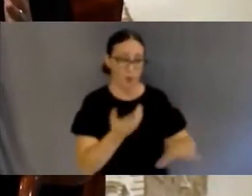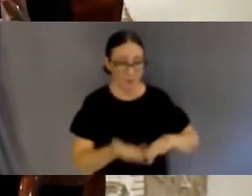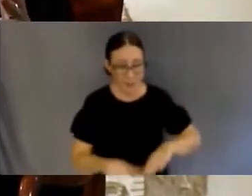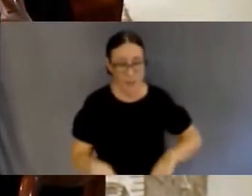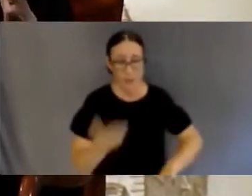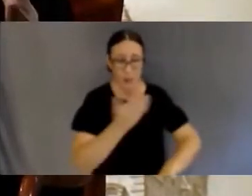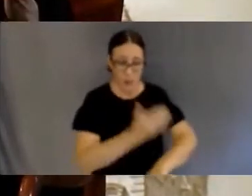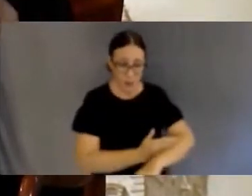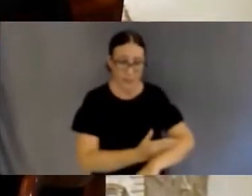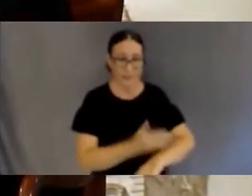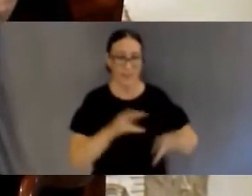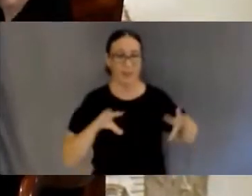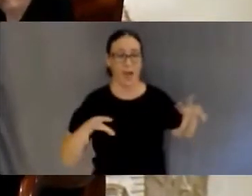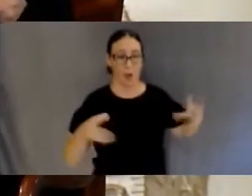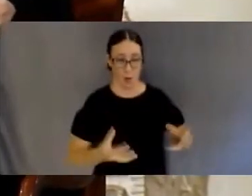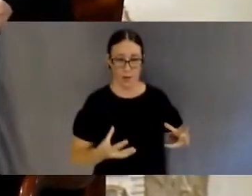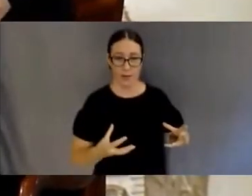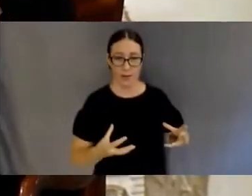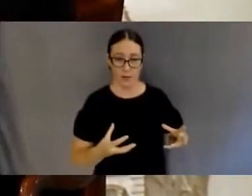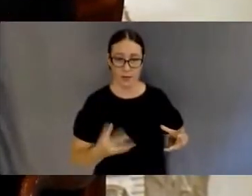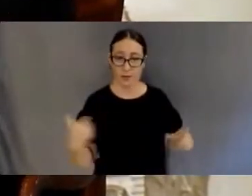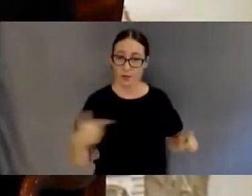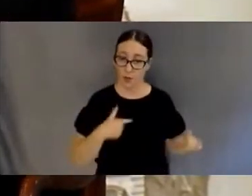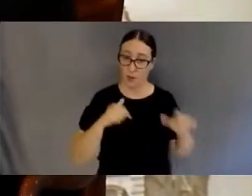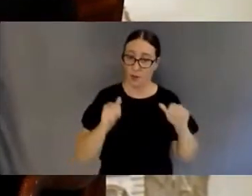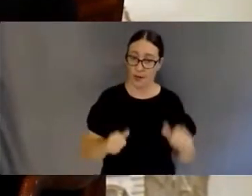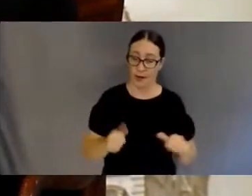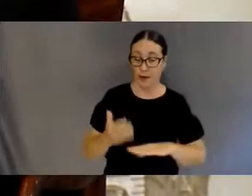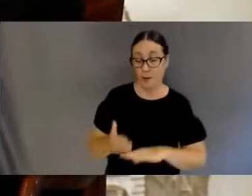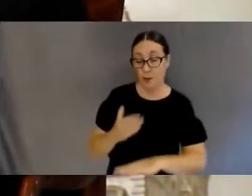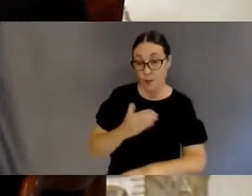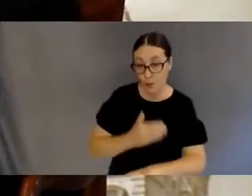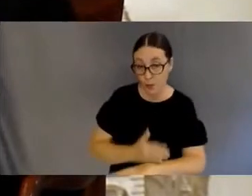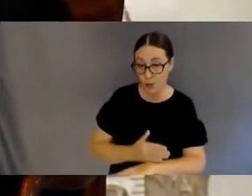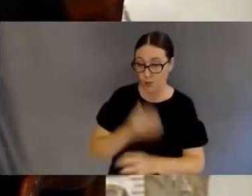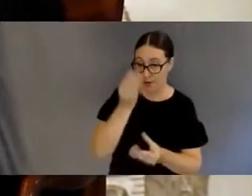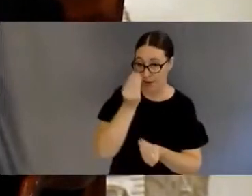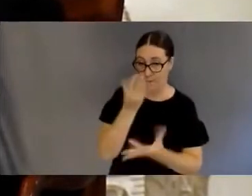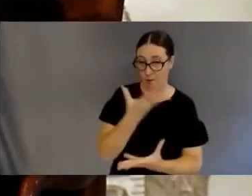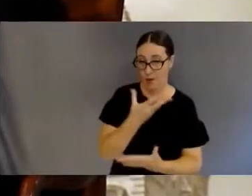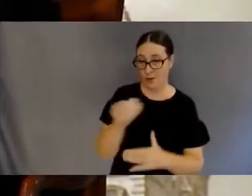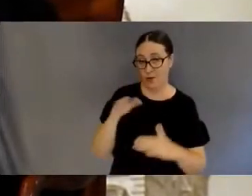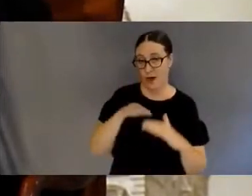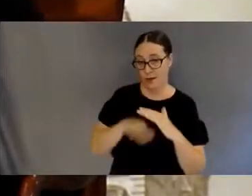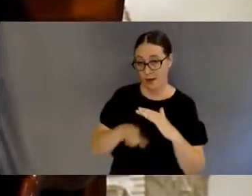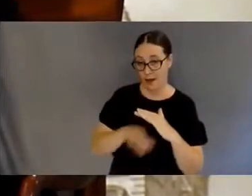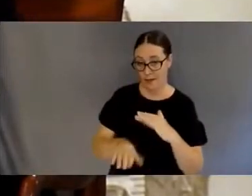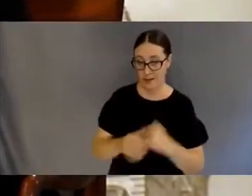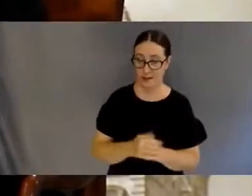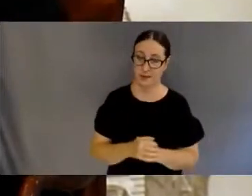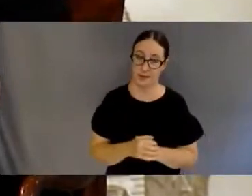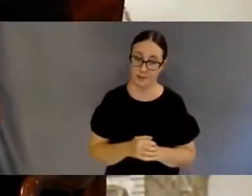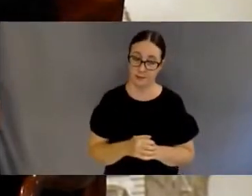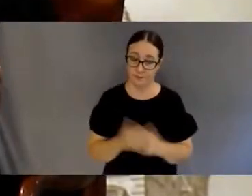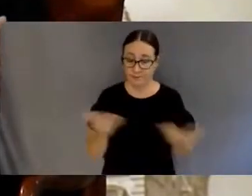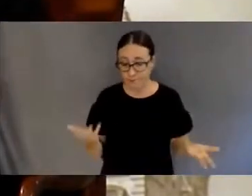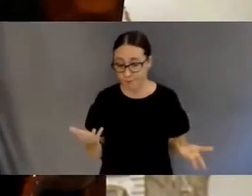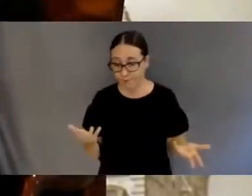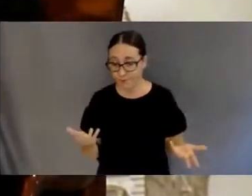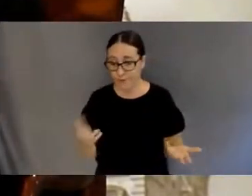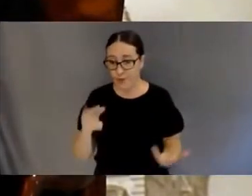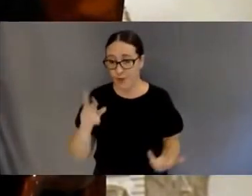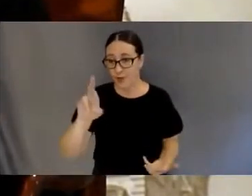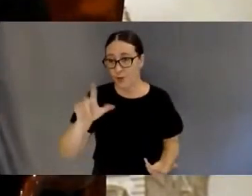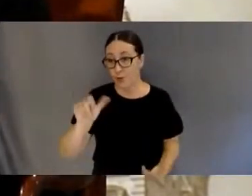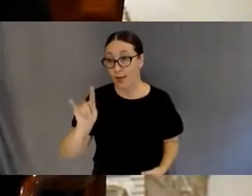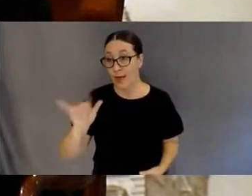coalition, so that we can improve information and access. You know, there is a reality of what we are also dealing with